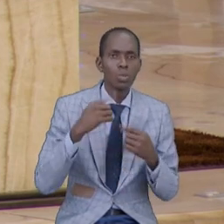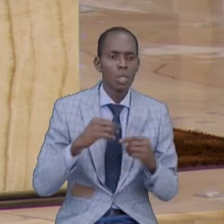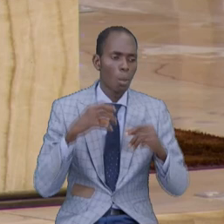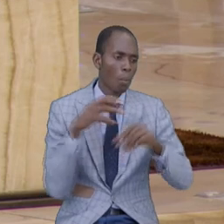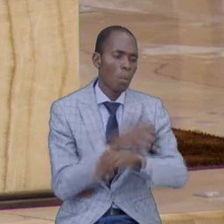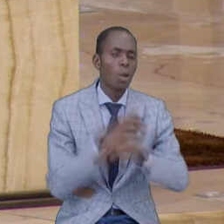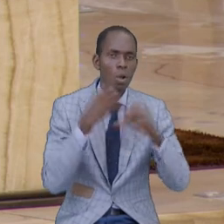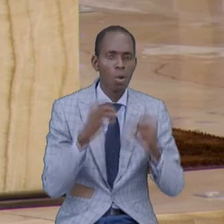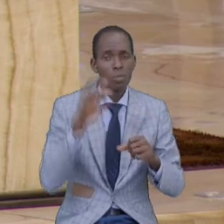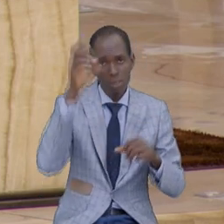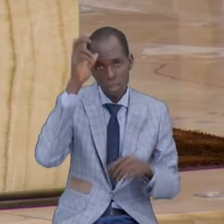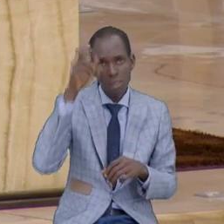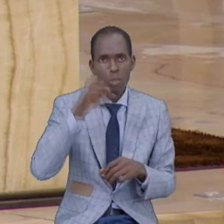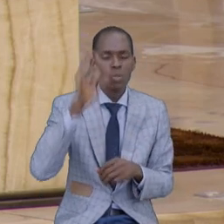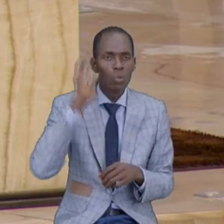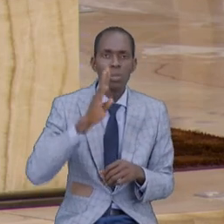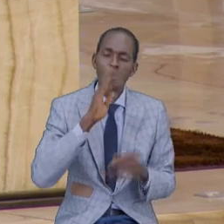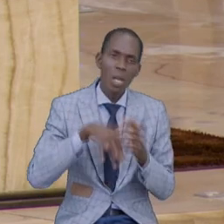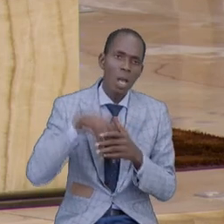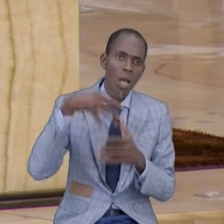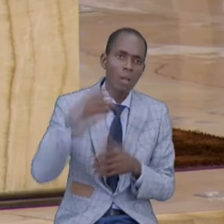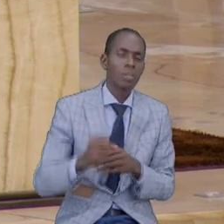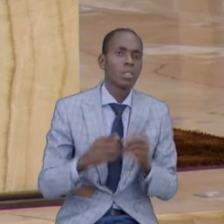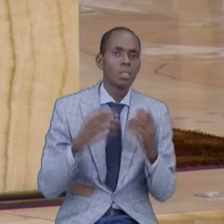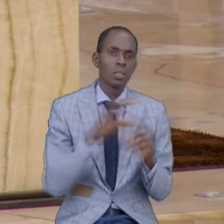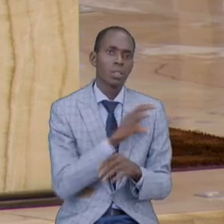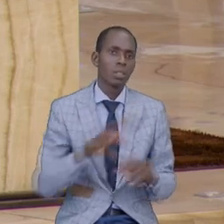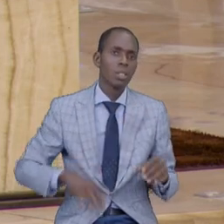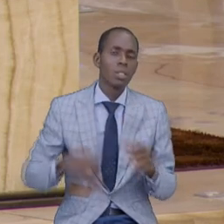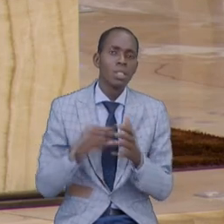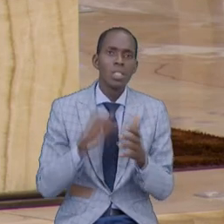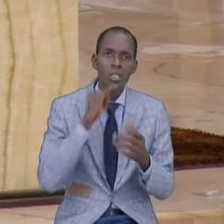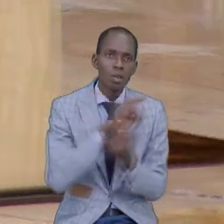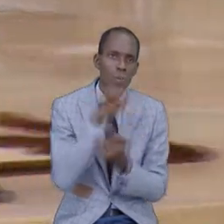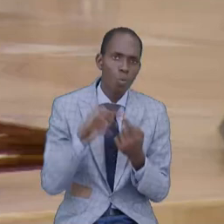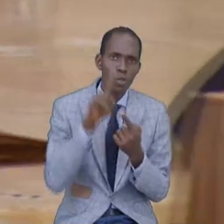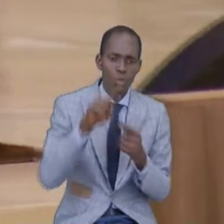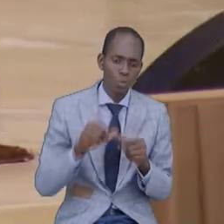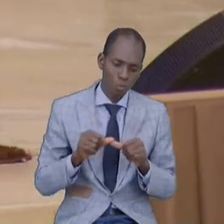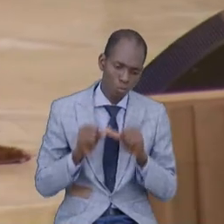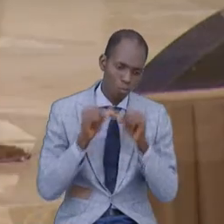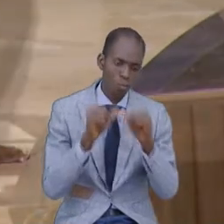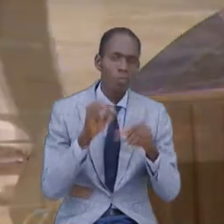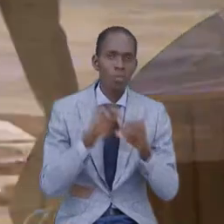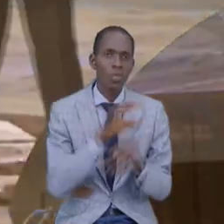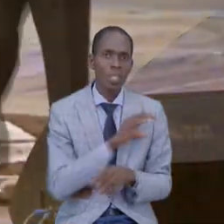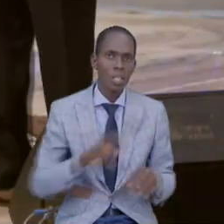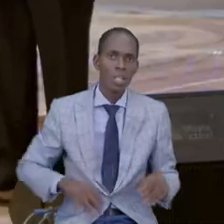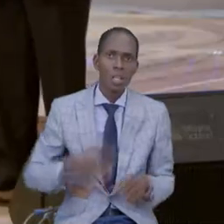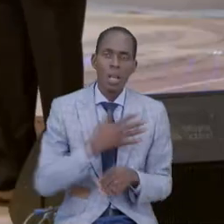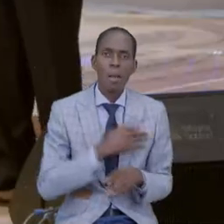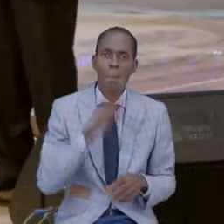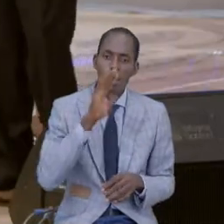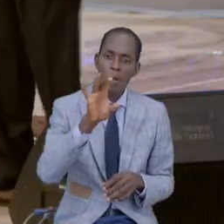of Satan, you'll be outside Christ. But it is when you remain in him and be found